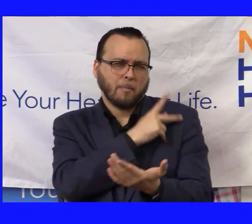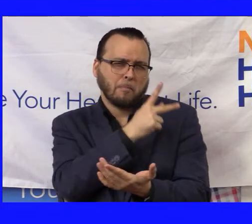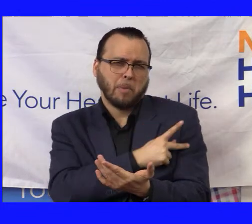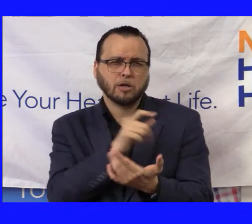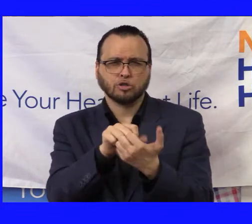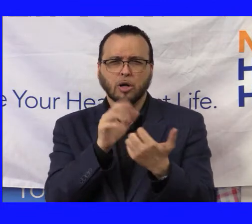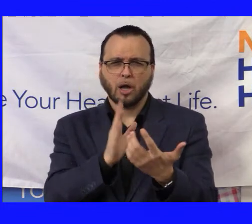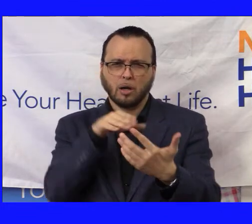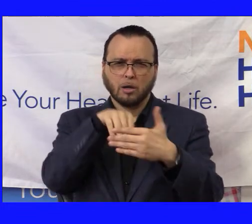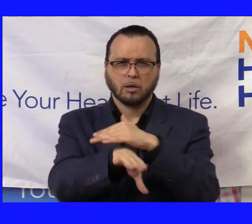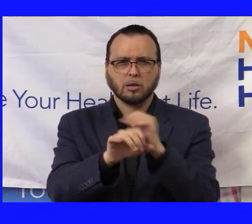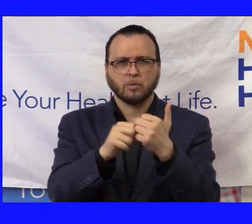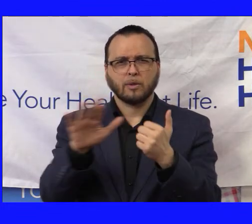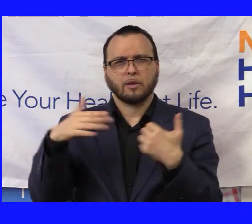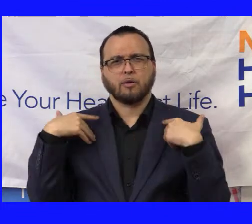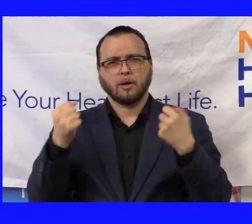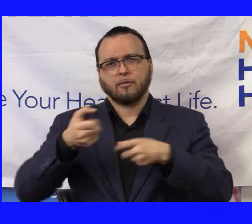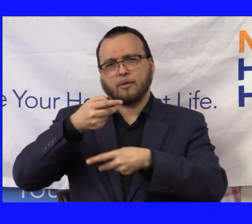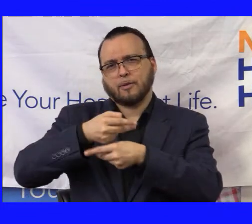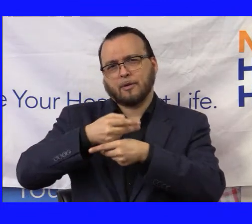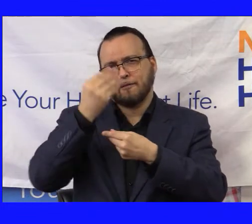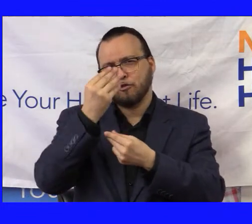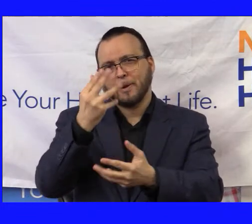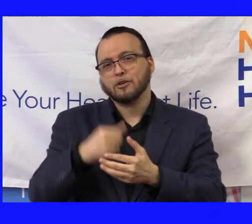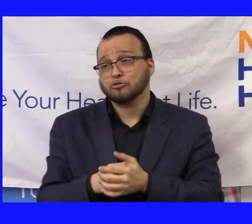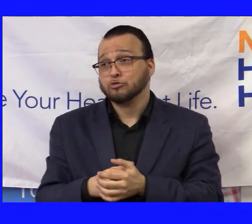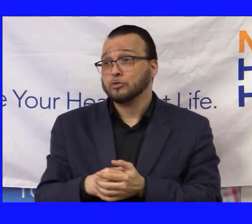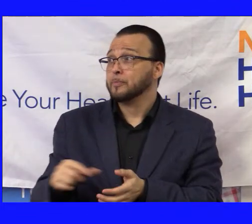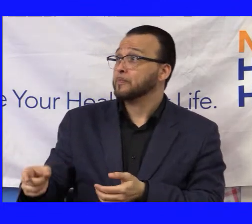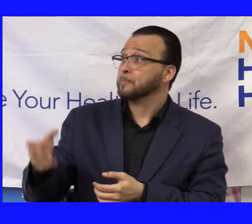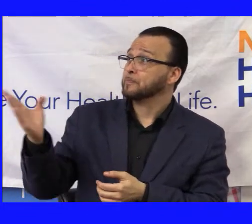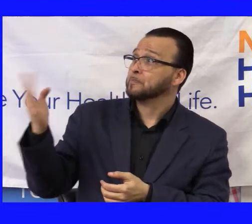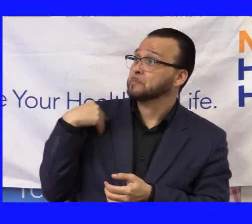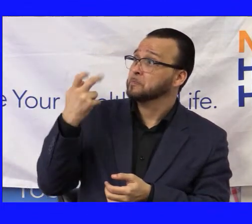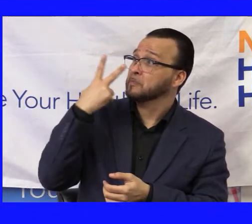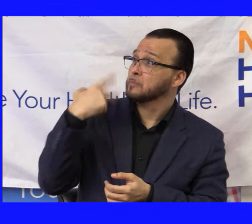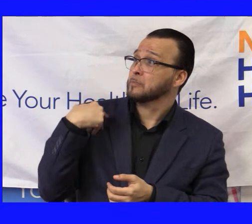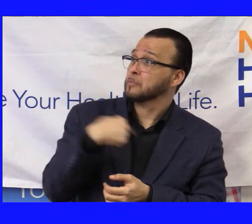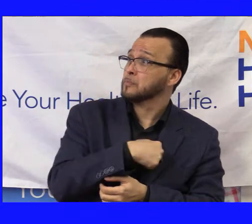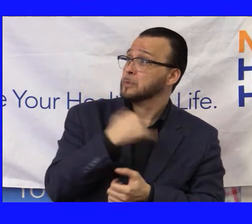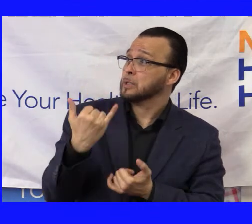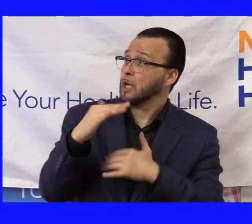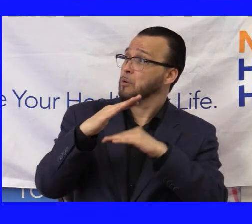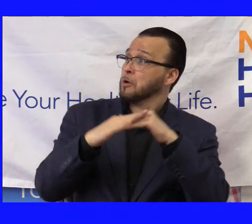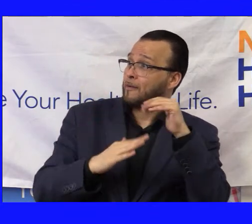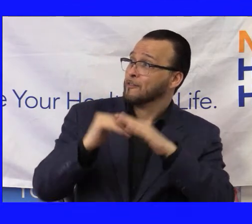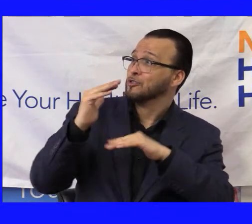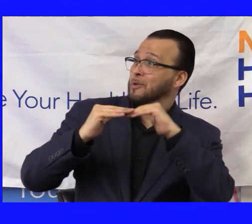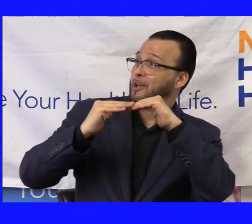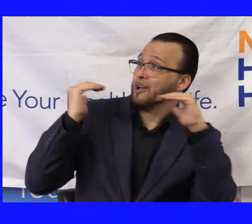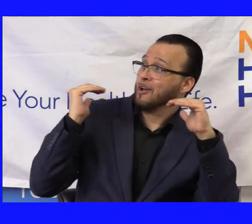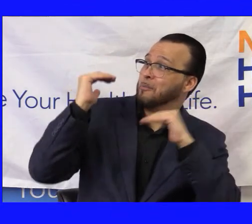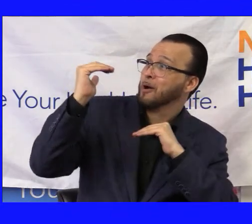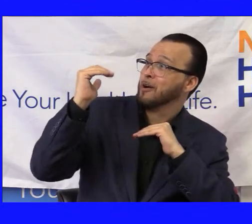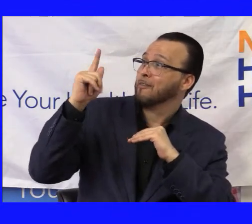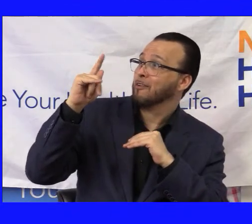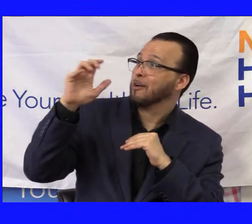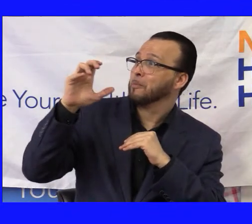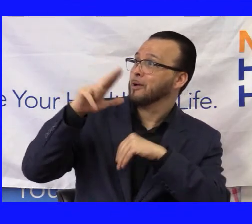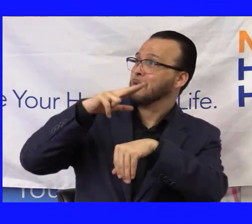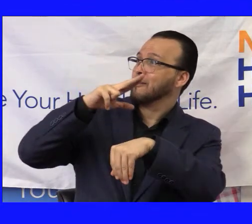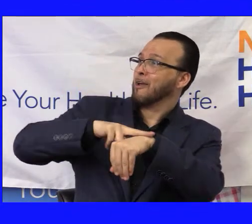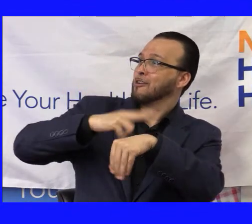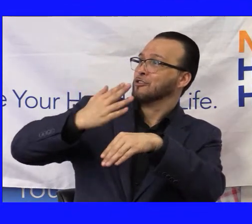patients engage with their healthcare information. You can see here that we are now comfortably above both the EPIC